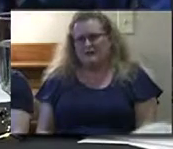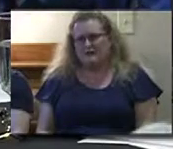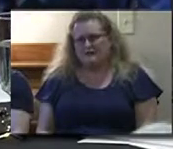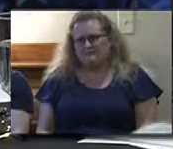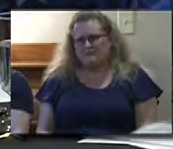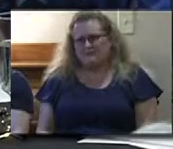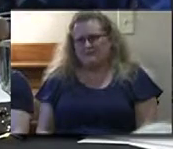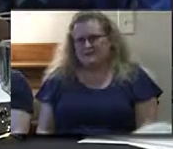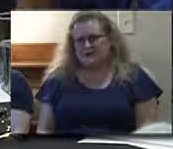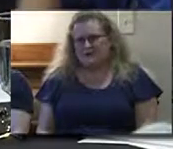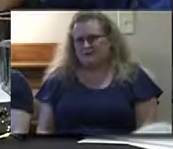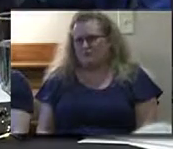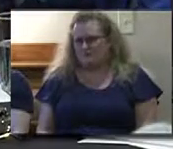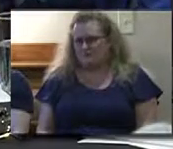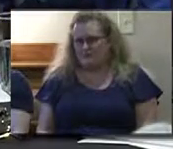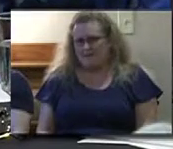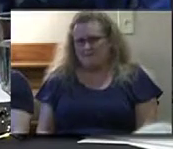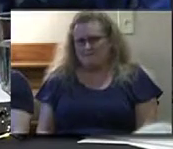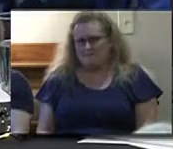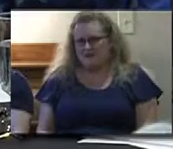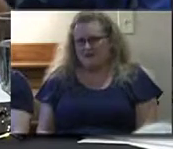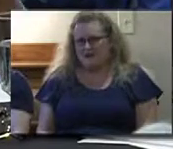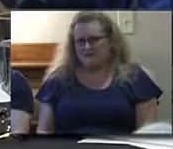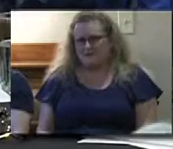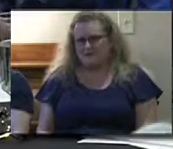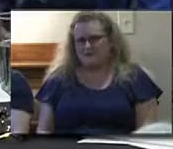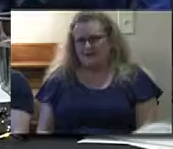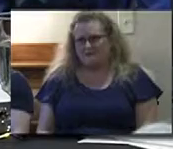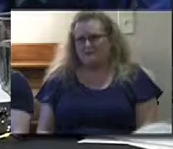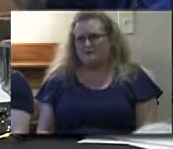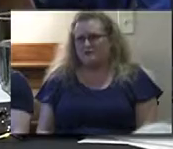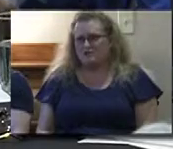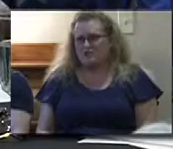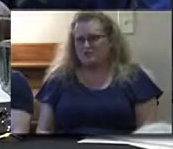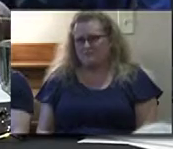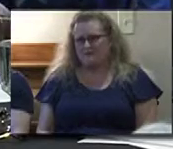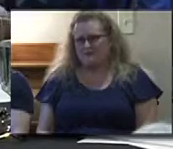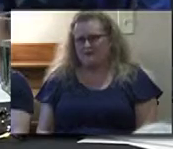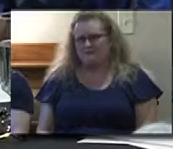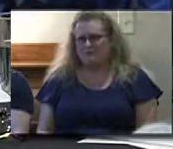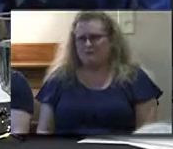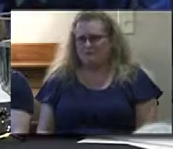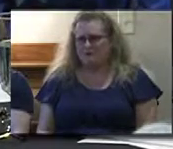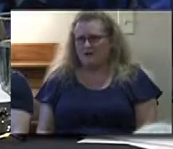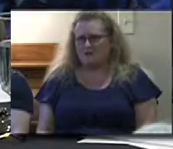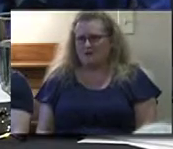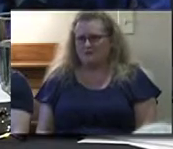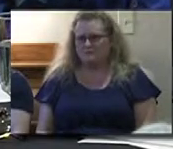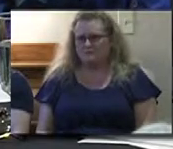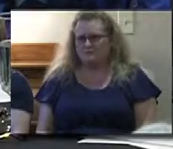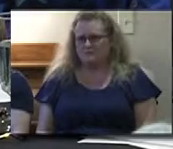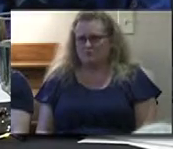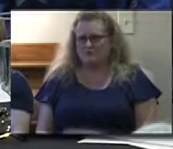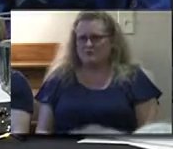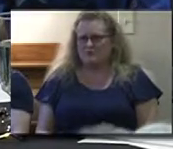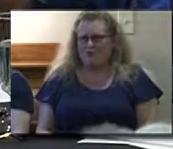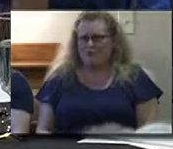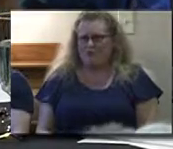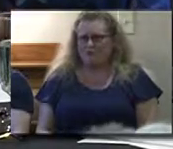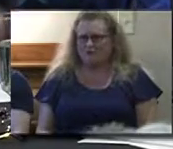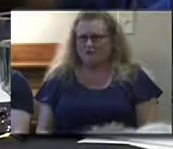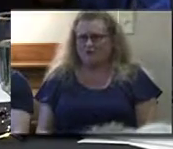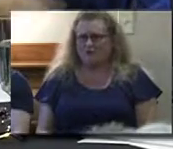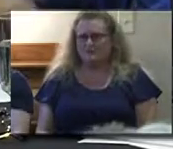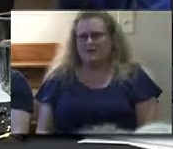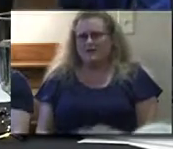And learning Korean Sign Language really had a big impact on my life and really changed my life. I grew up, you know, trying to be a part